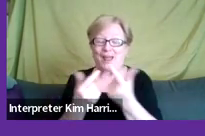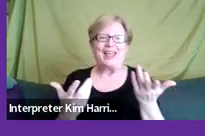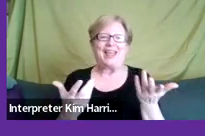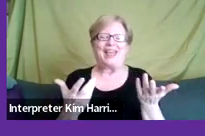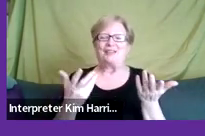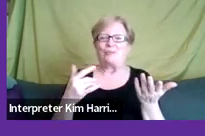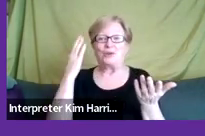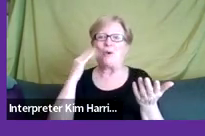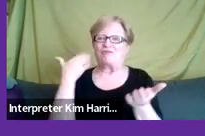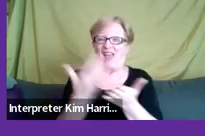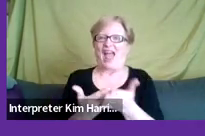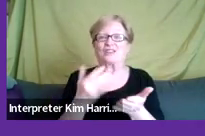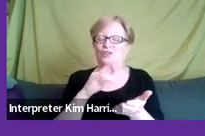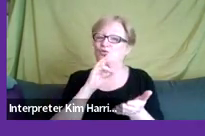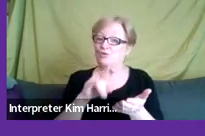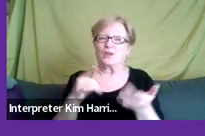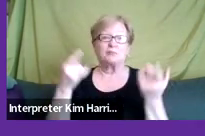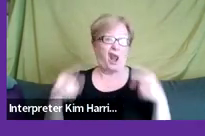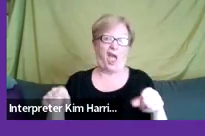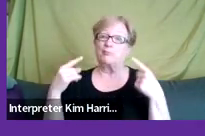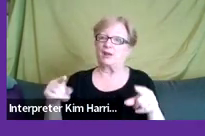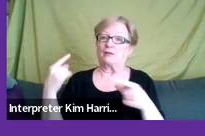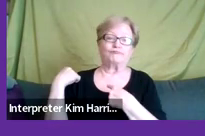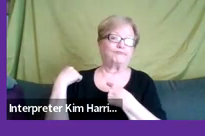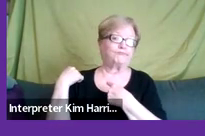know for a fact that it has been going on for,